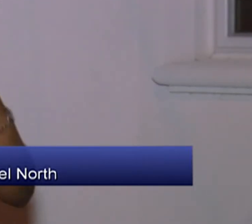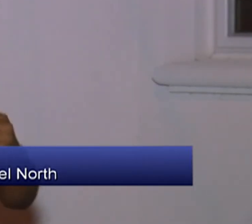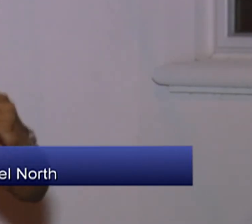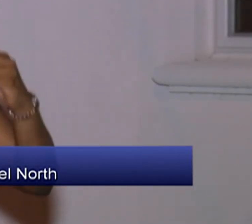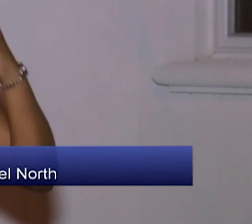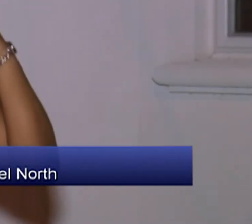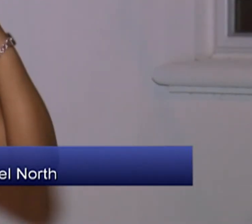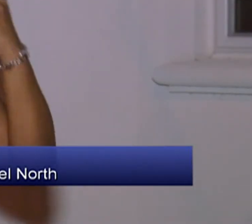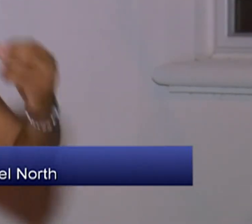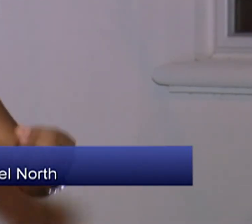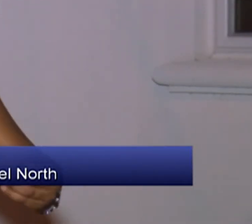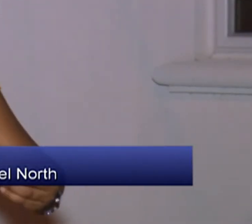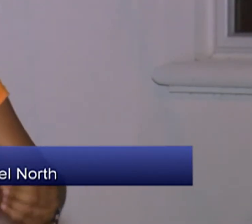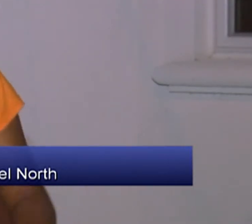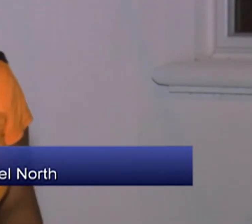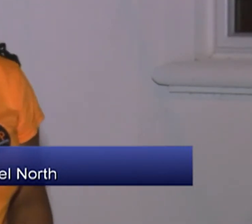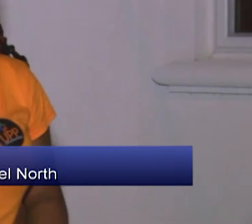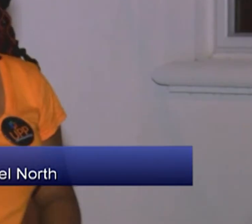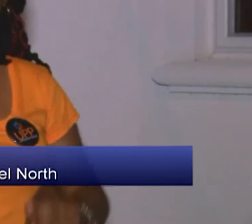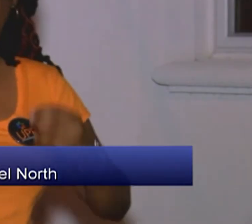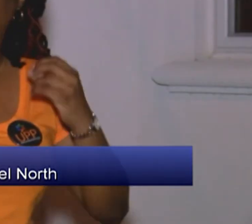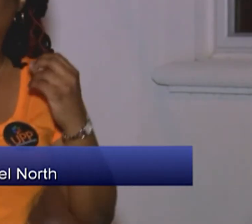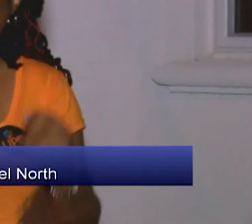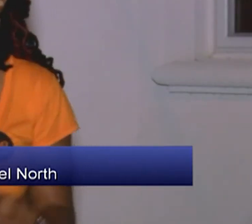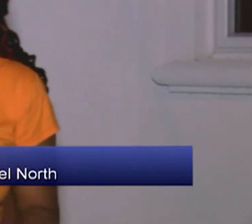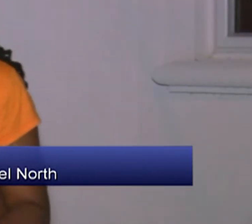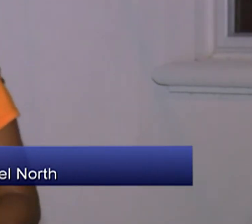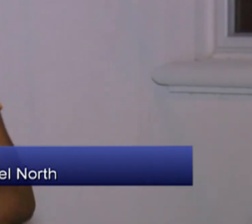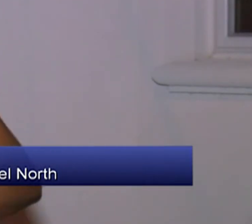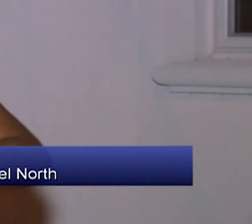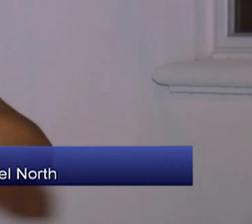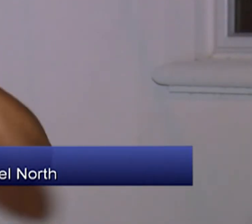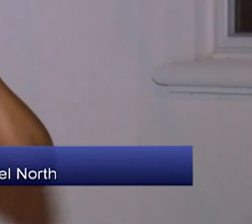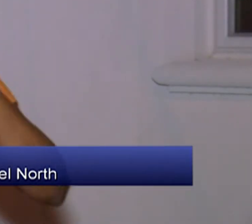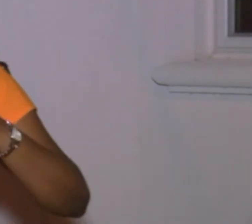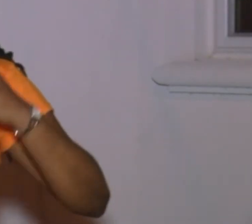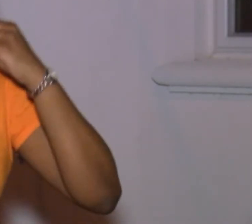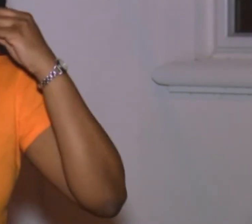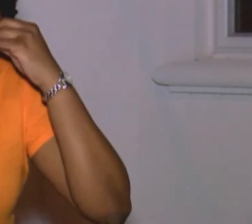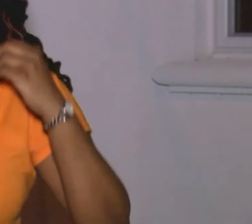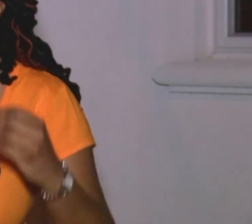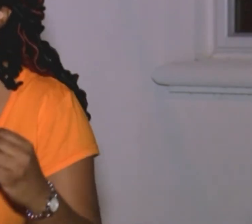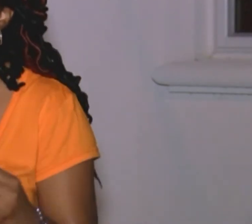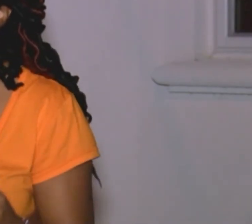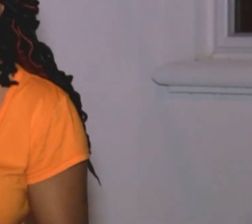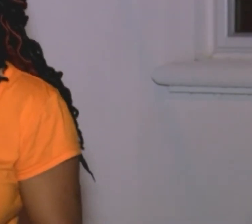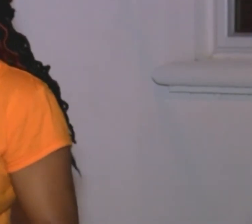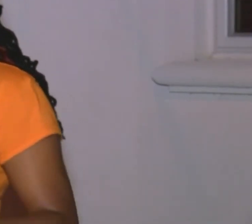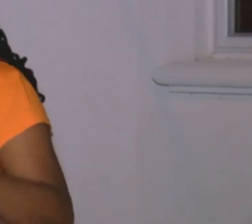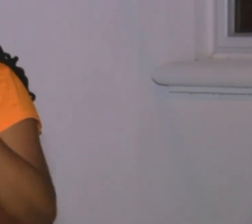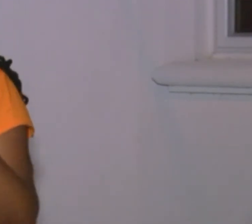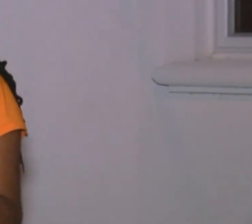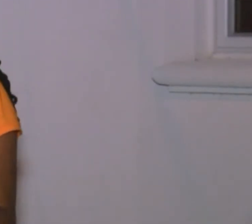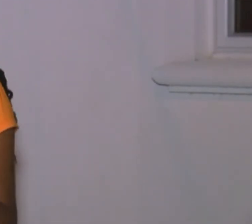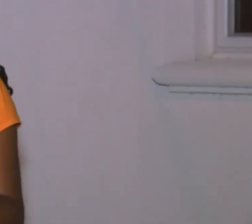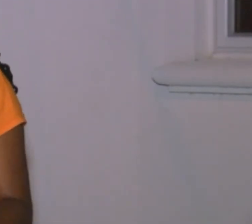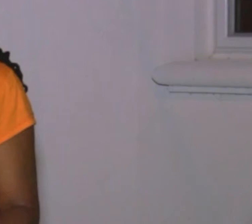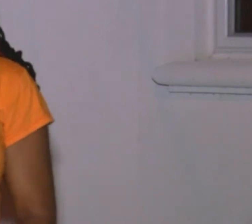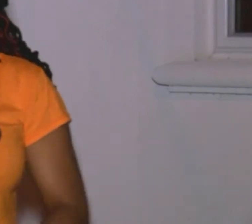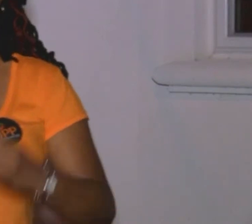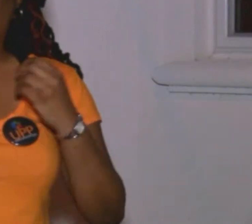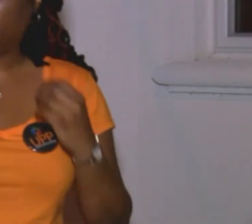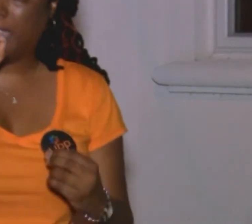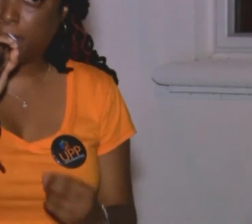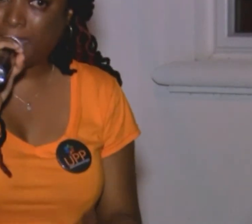we are serious about giving ourselves to ensure that the things and the systems that need to be